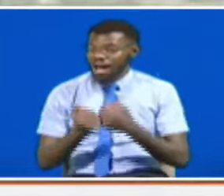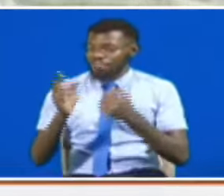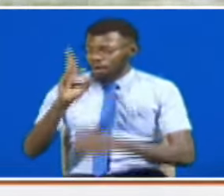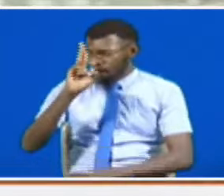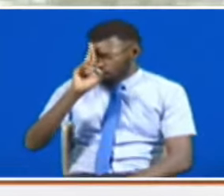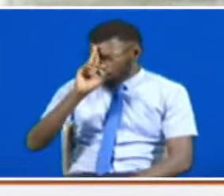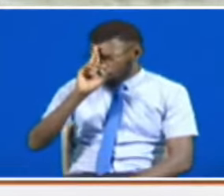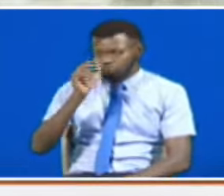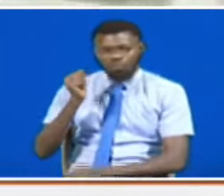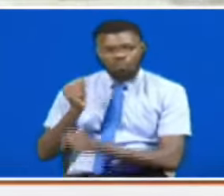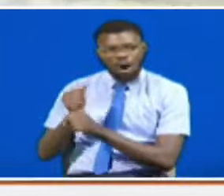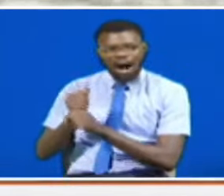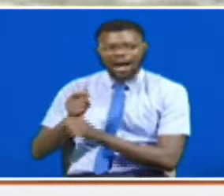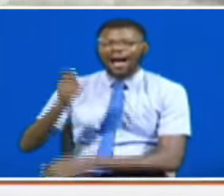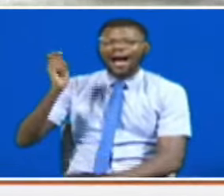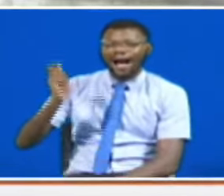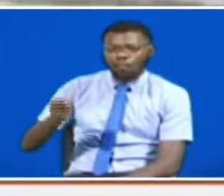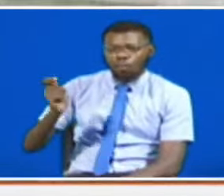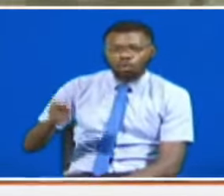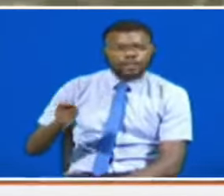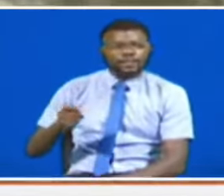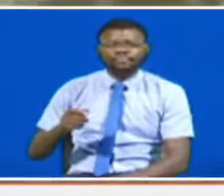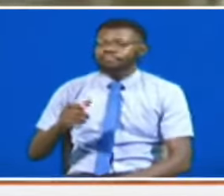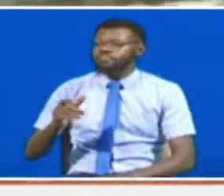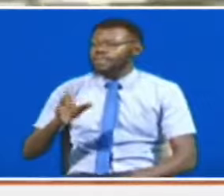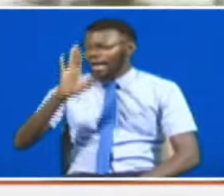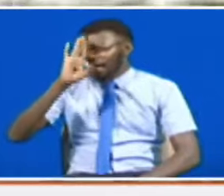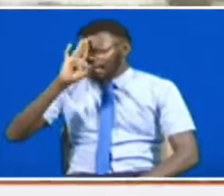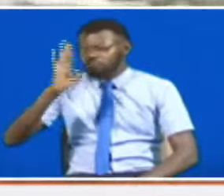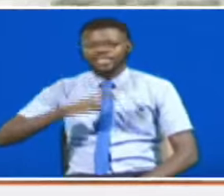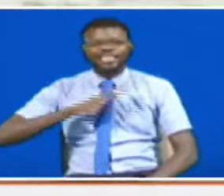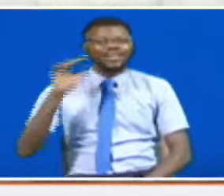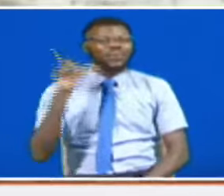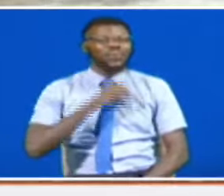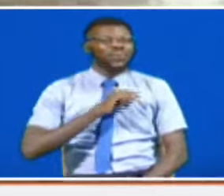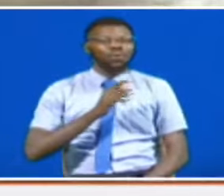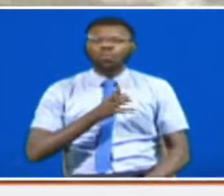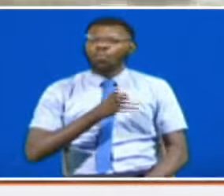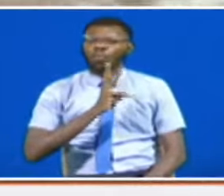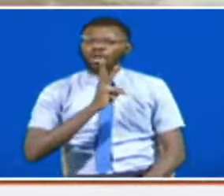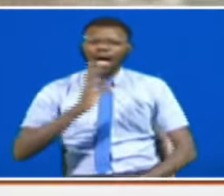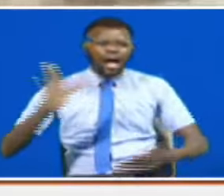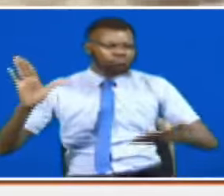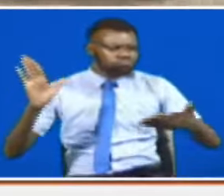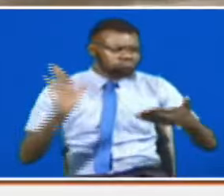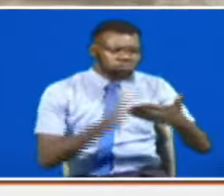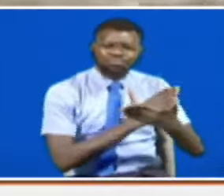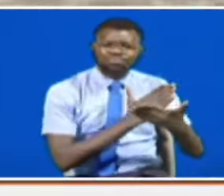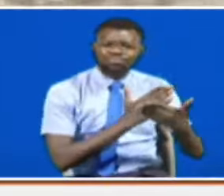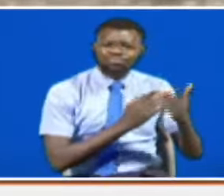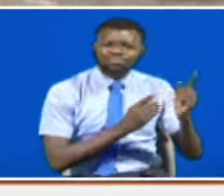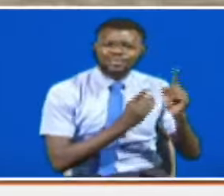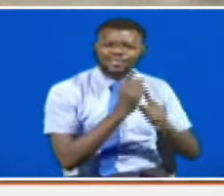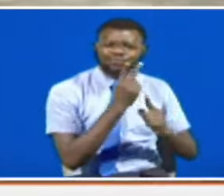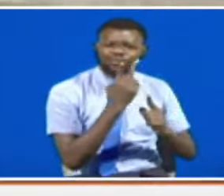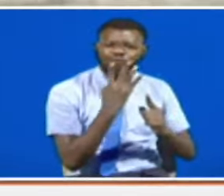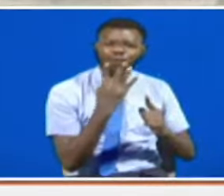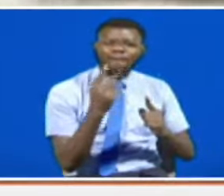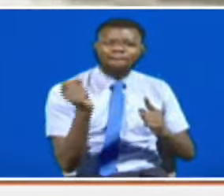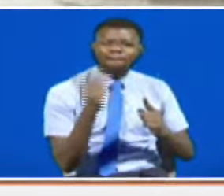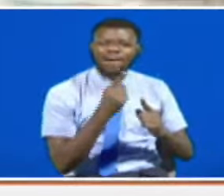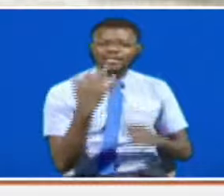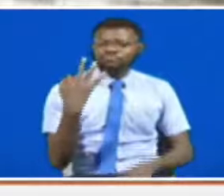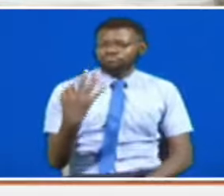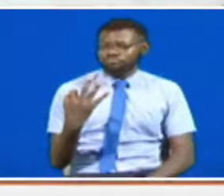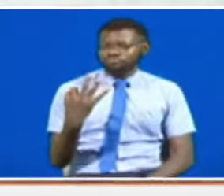Police Station, being swept away in the line of duty on Sunday, 24th of March, 2024, would be a story of victory and not